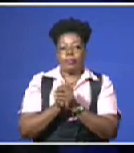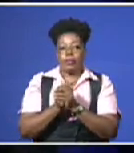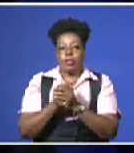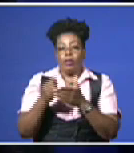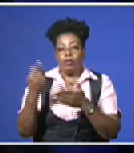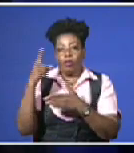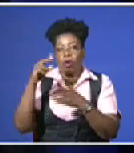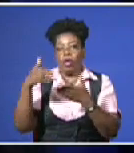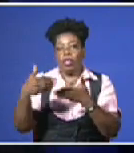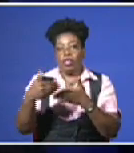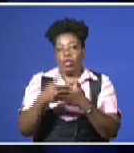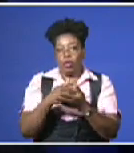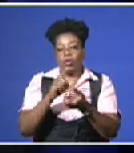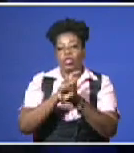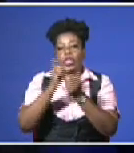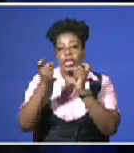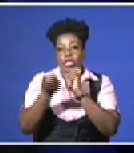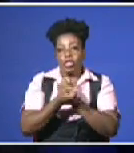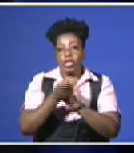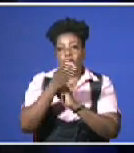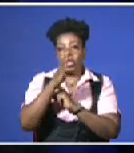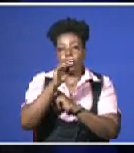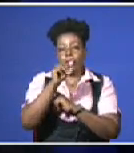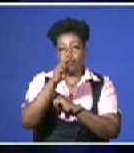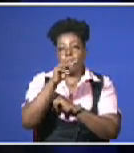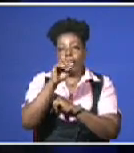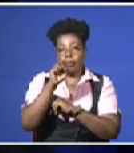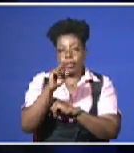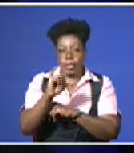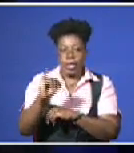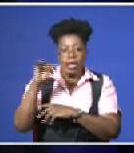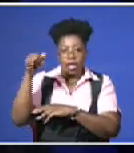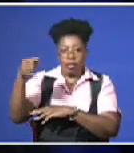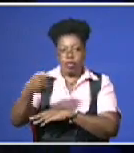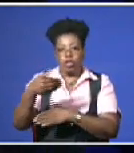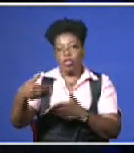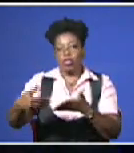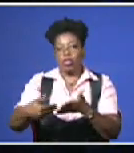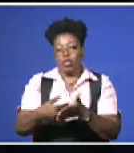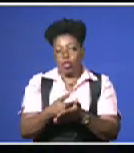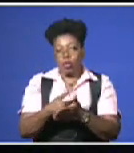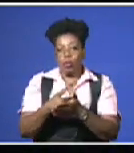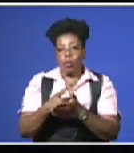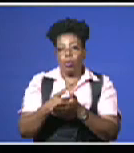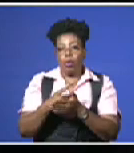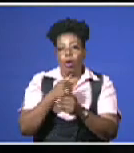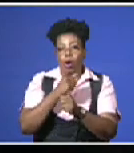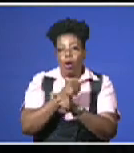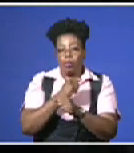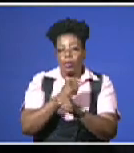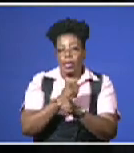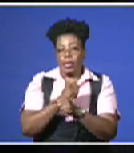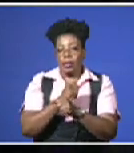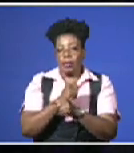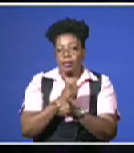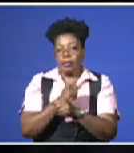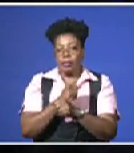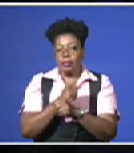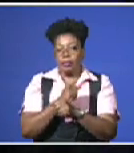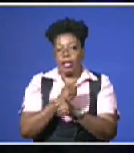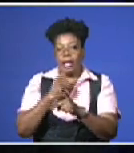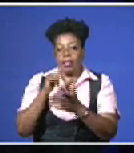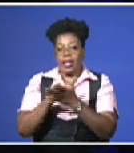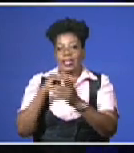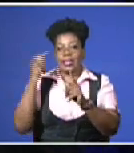evolving B.A.M.S.I. The institute introduced a new operating model that